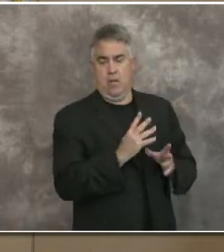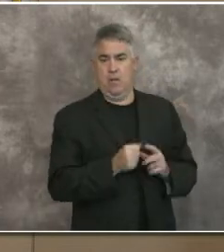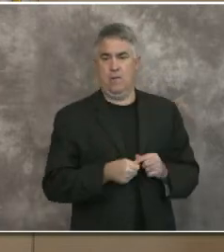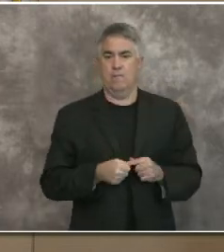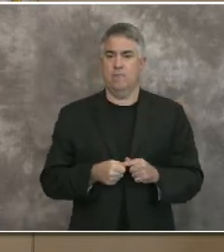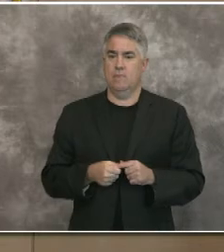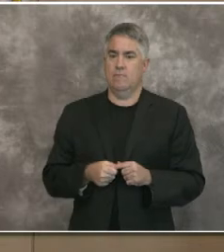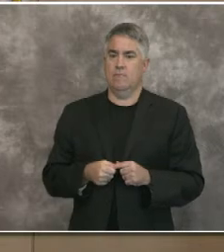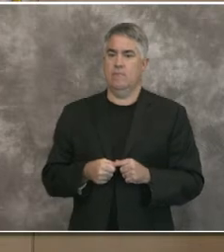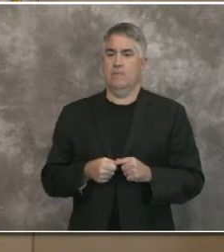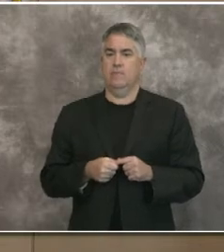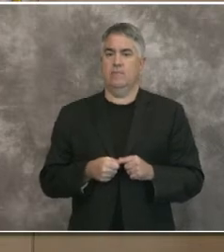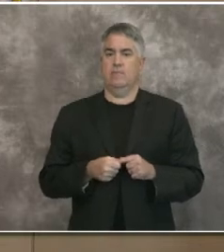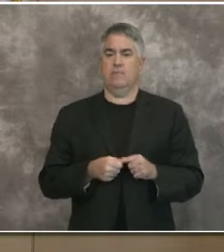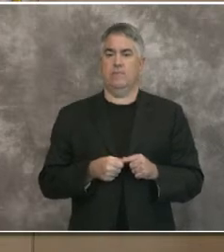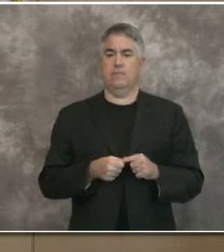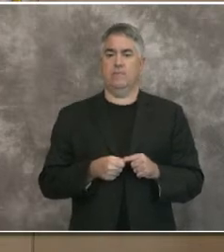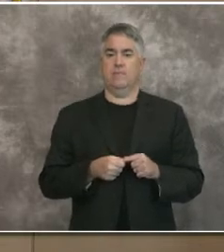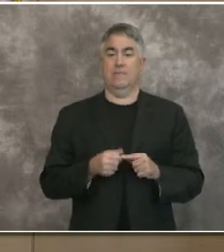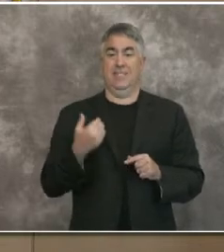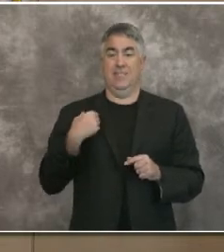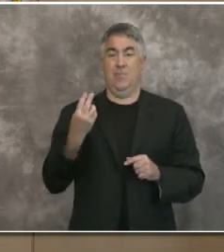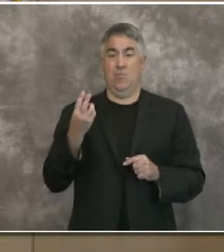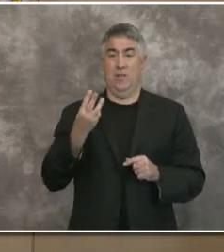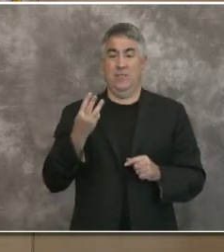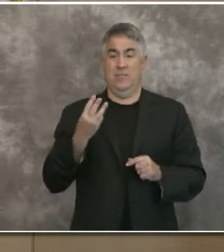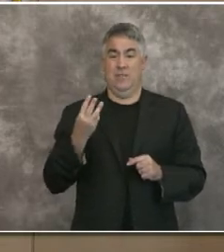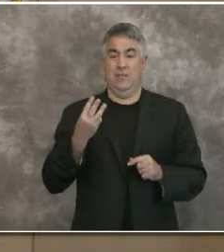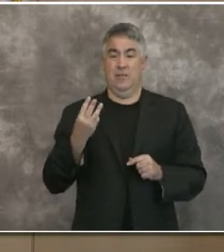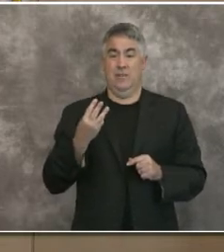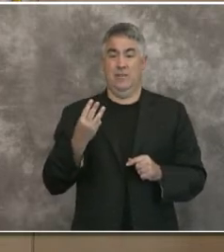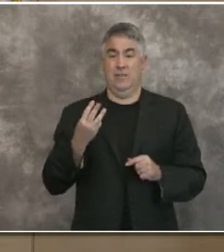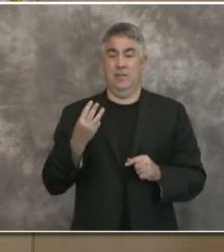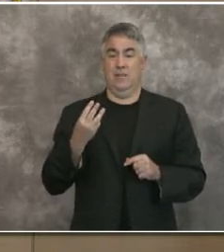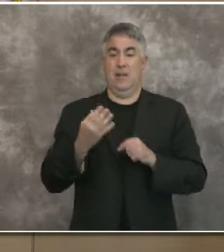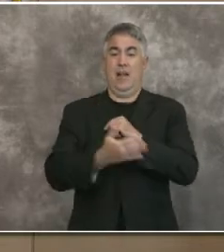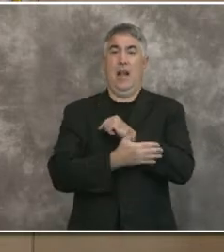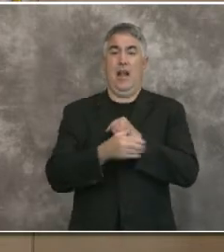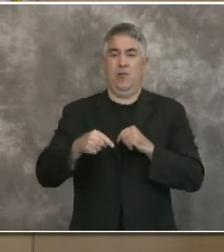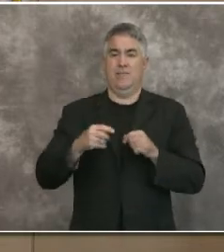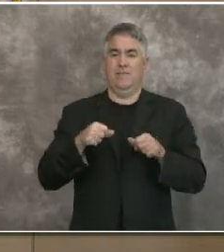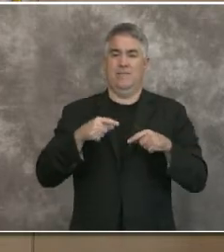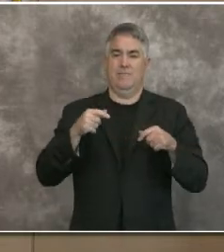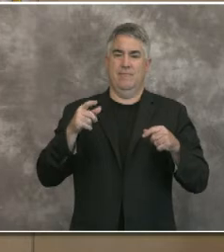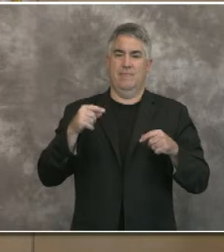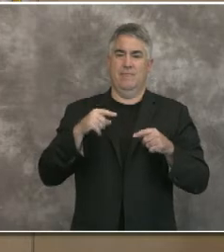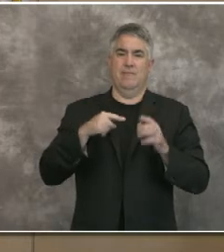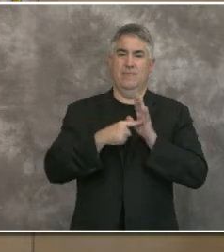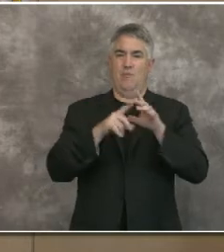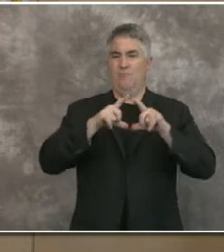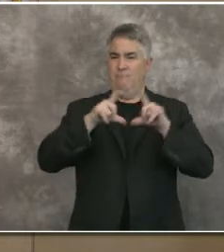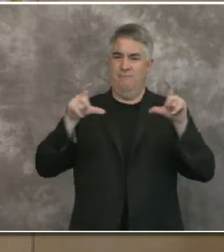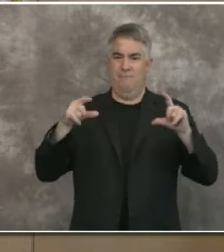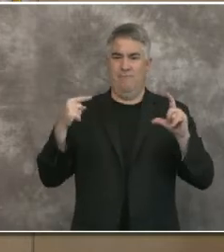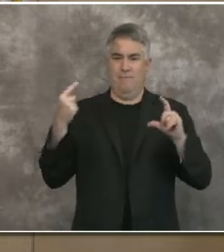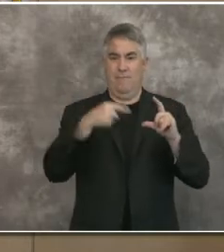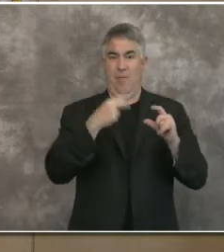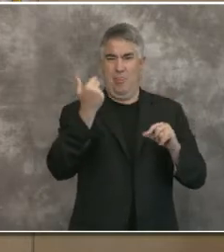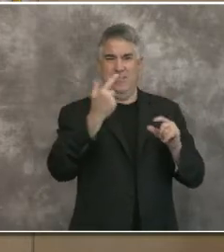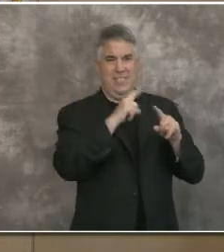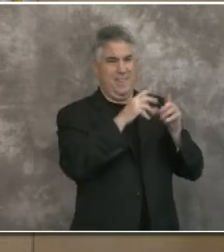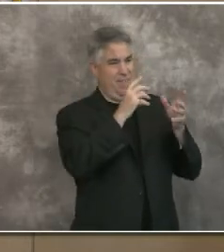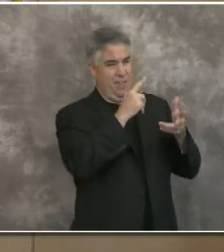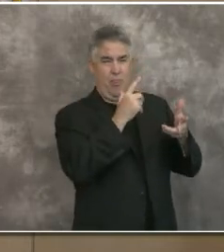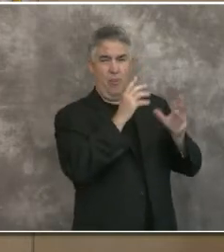So on Wednesday, the county launched a dashboard for the 13 triggers, and you can find that on our website, the